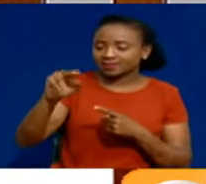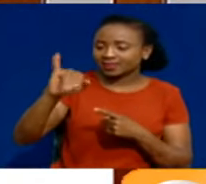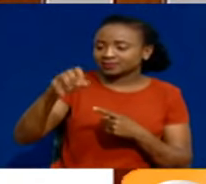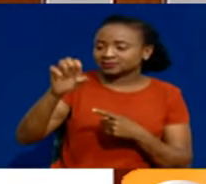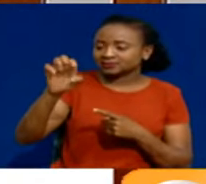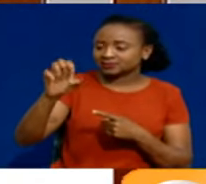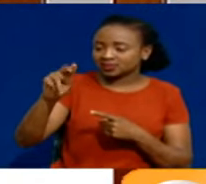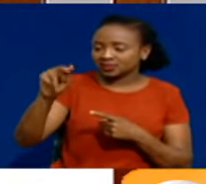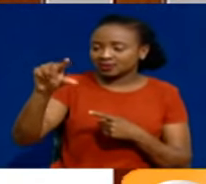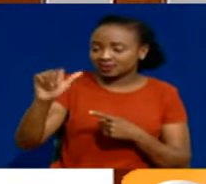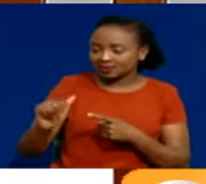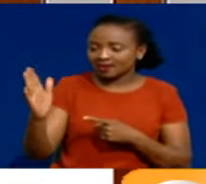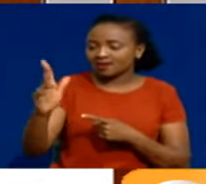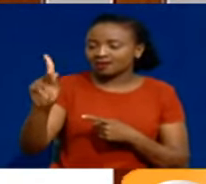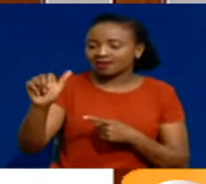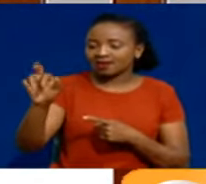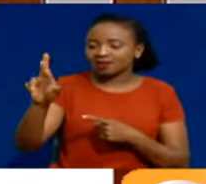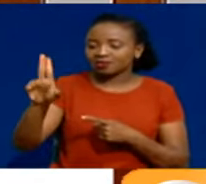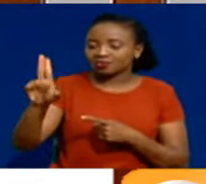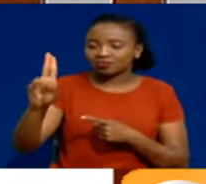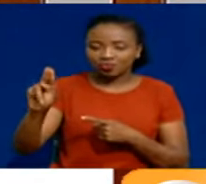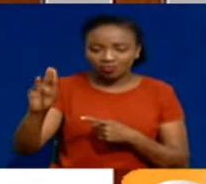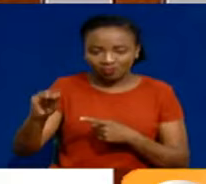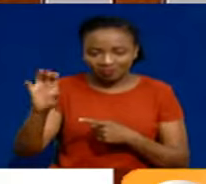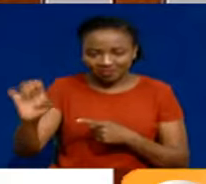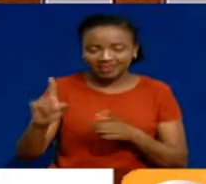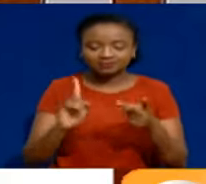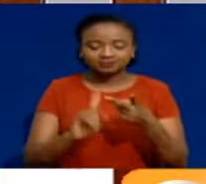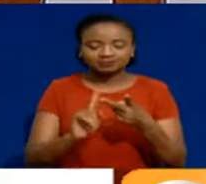like Mzee, I admired and I still